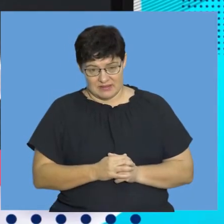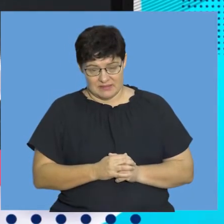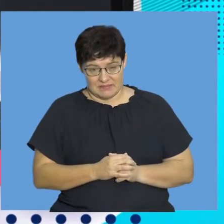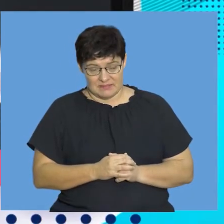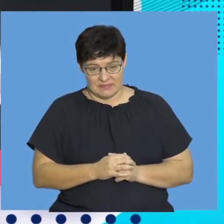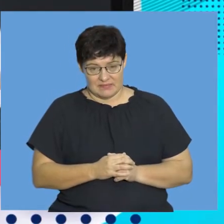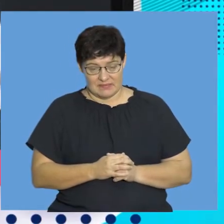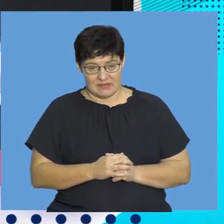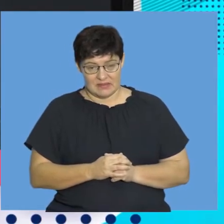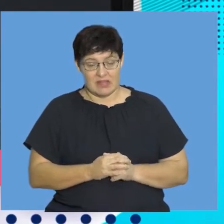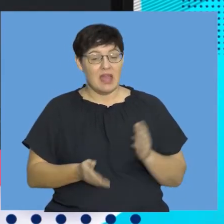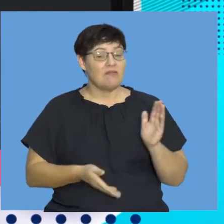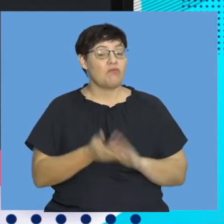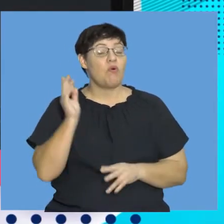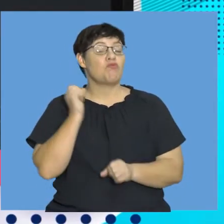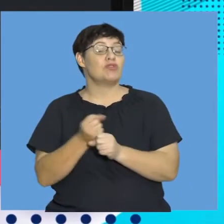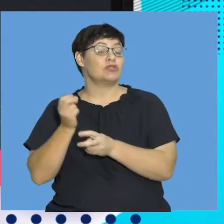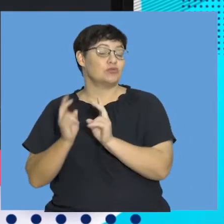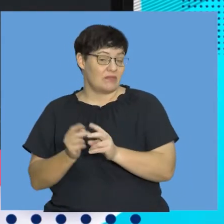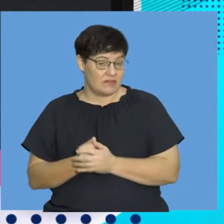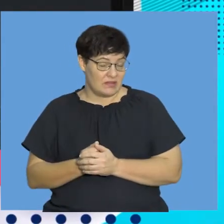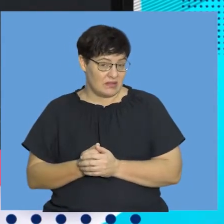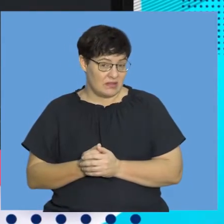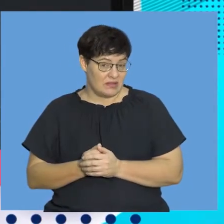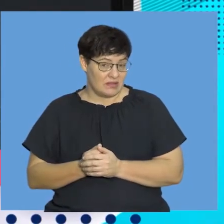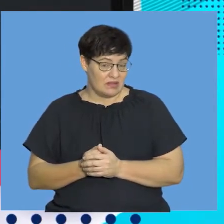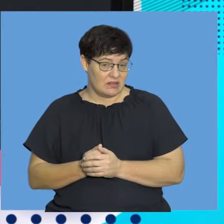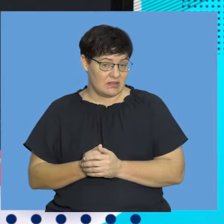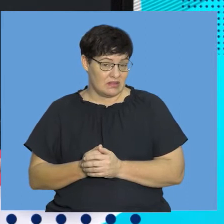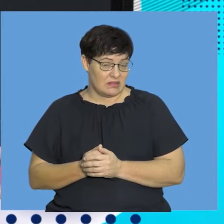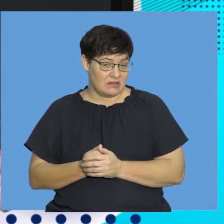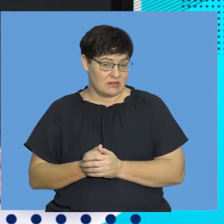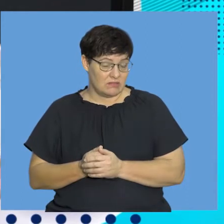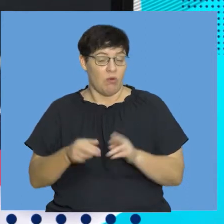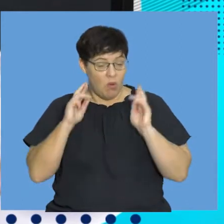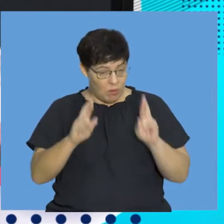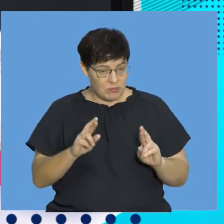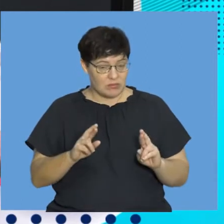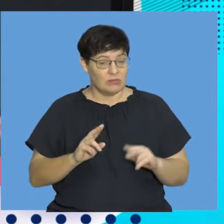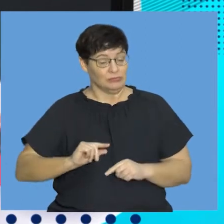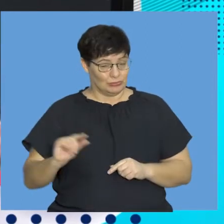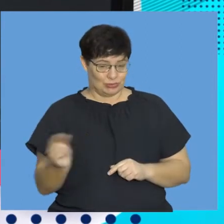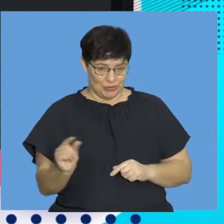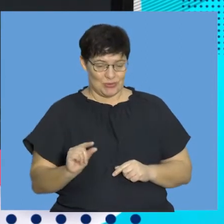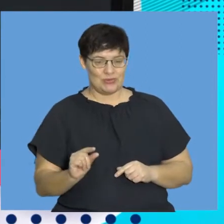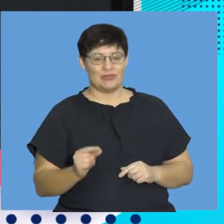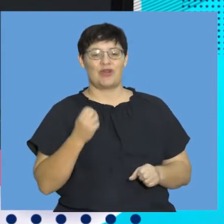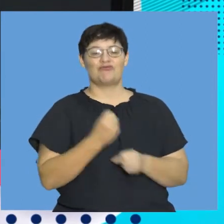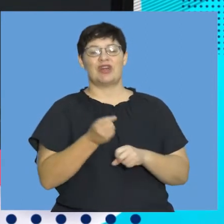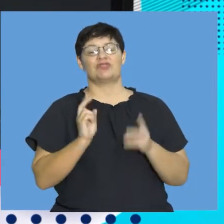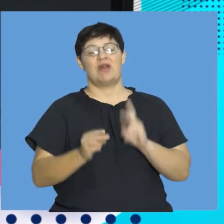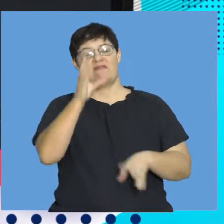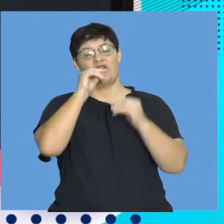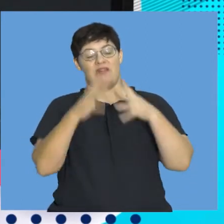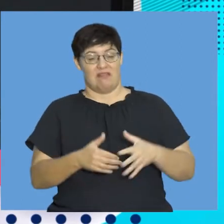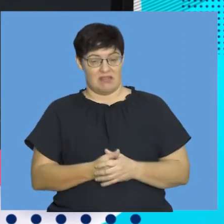definitely. When you go to grade 12, and we sincerely hope that very soon you will be a grade 12